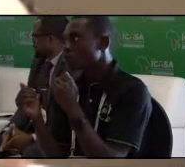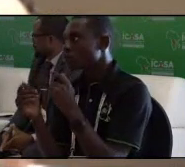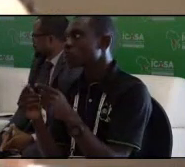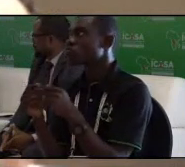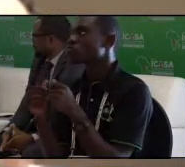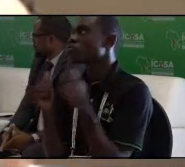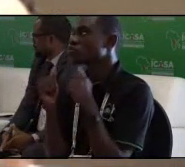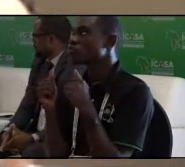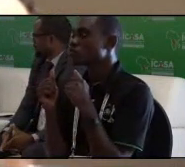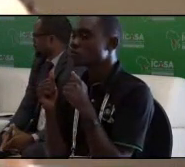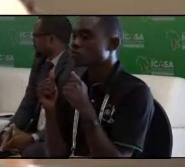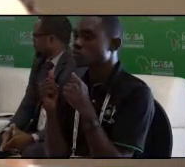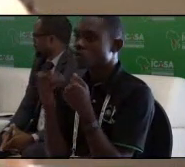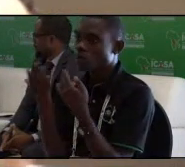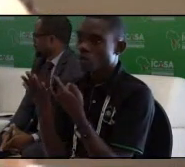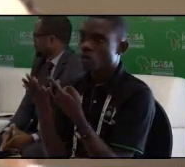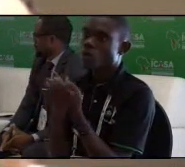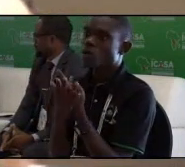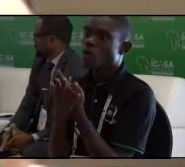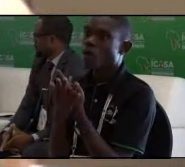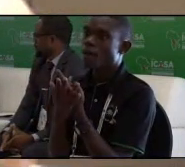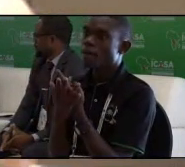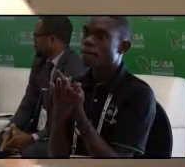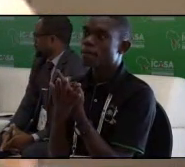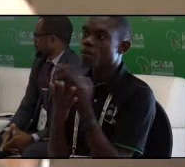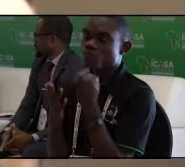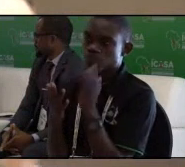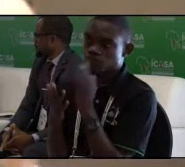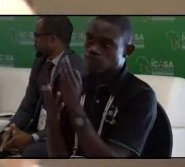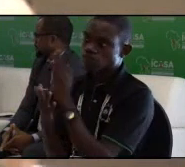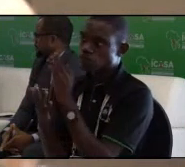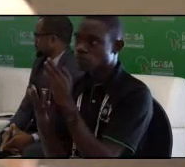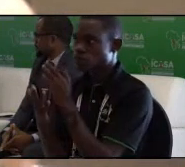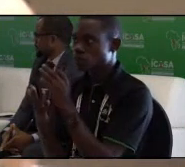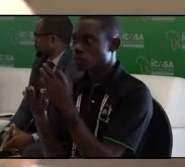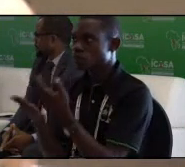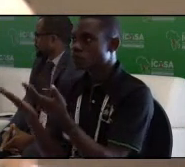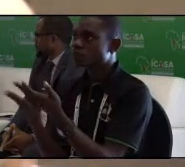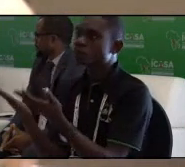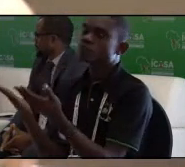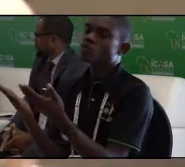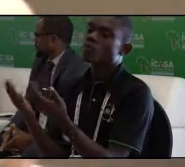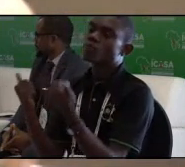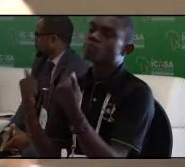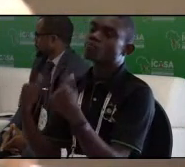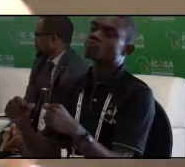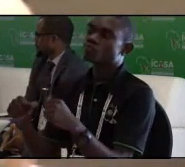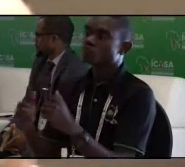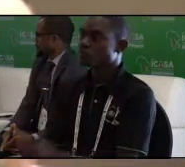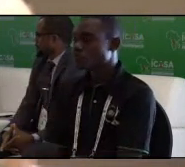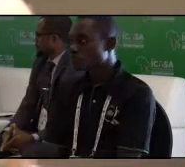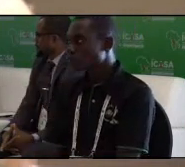and probably the prices go down a little bit, then these other fake products will, by default, actually, and